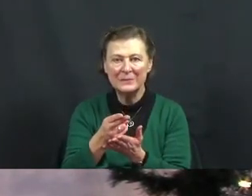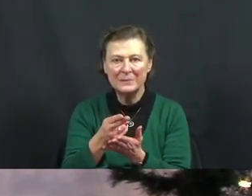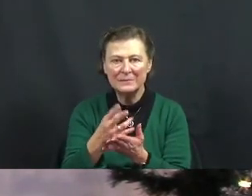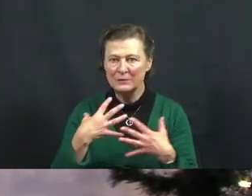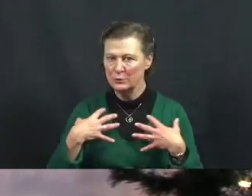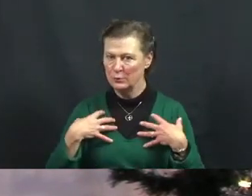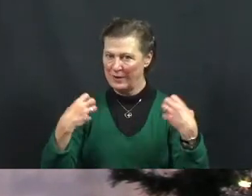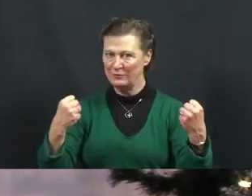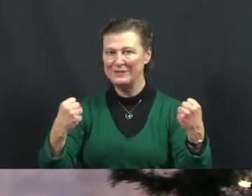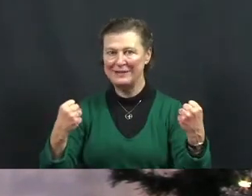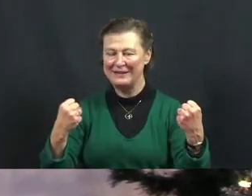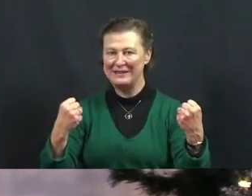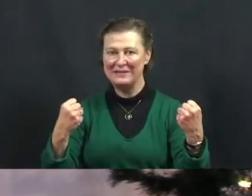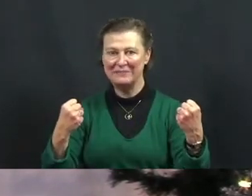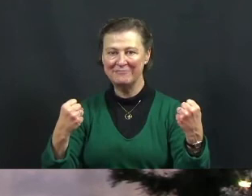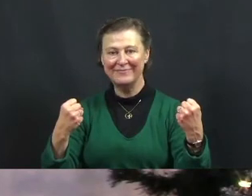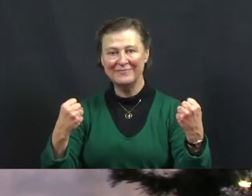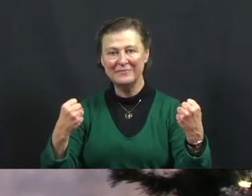courageously,